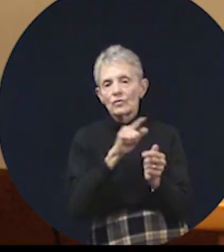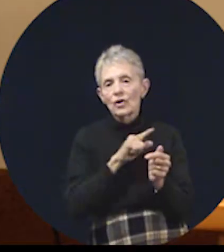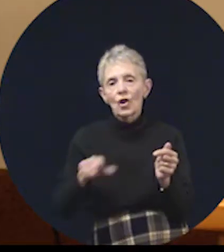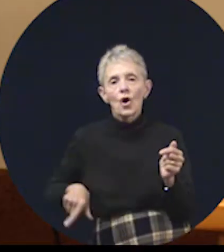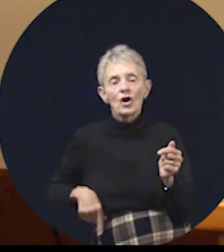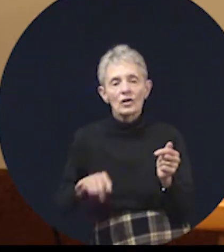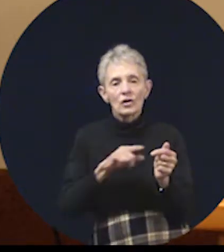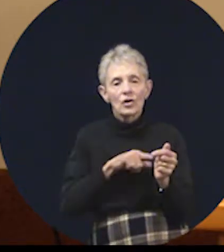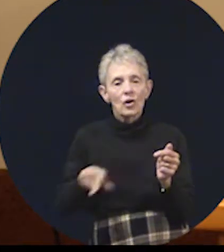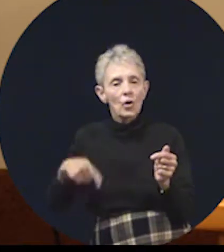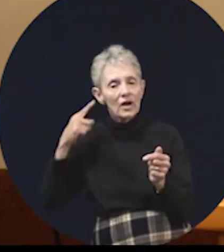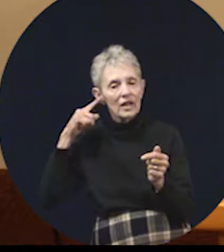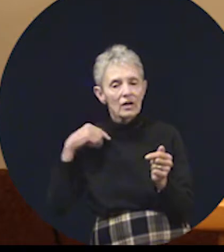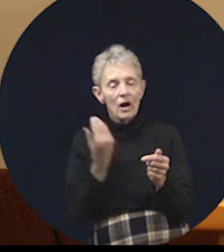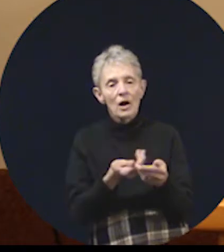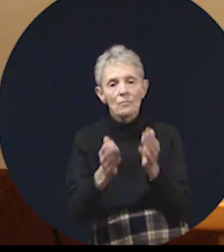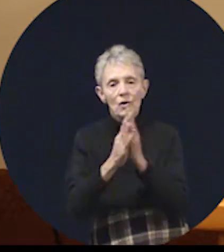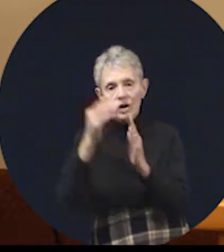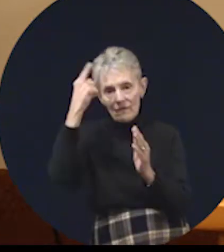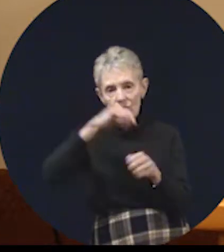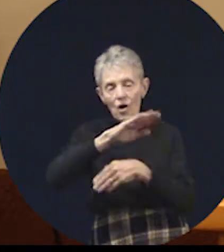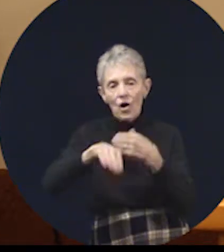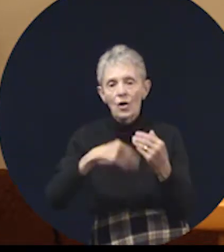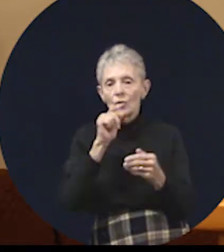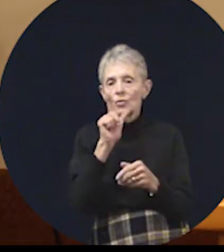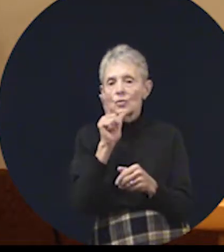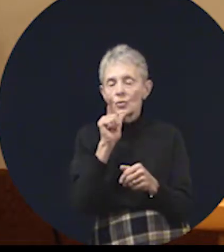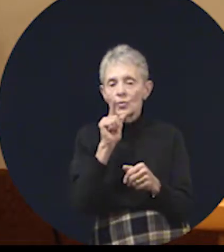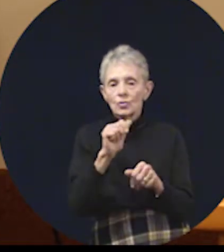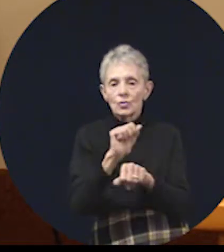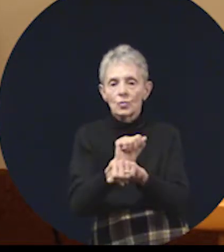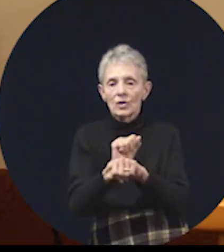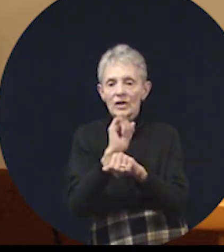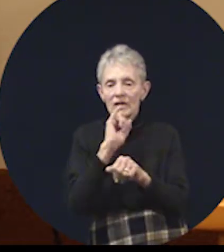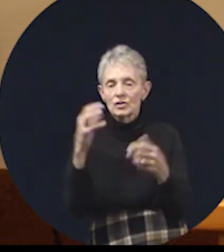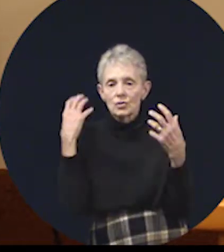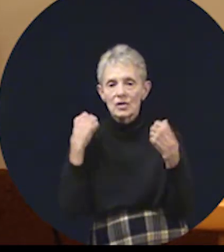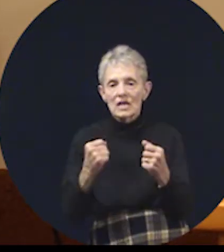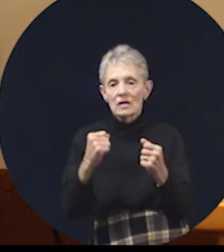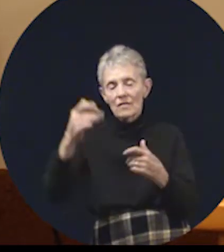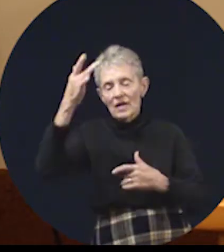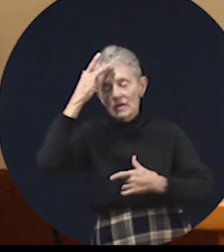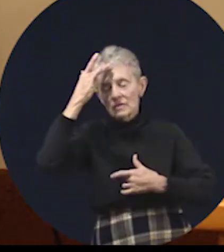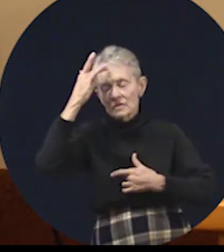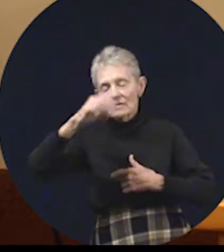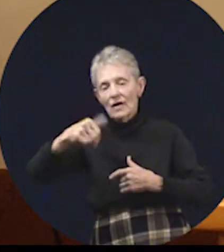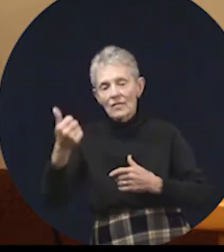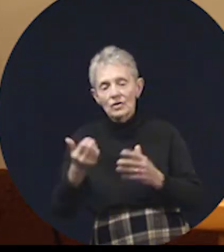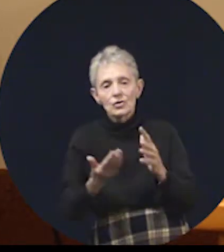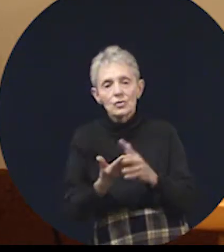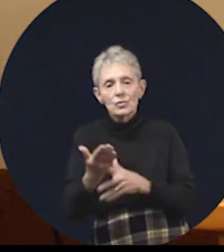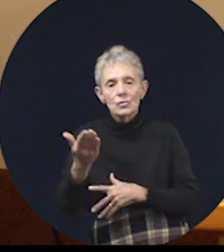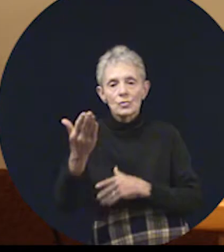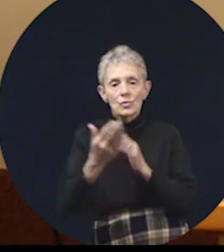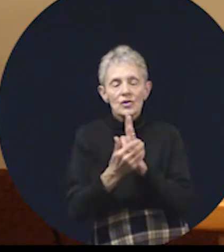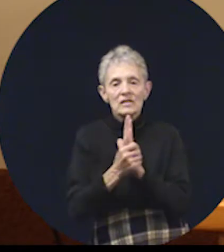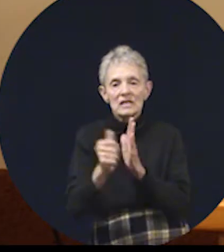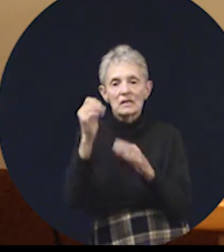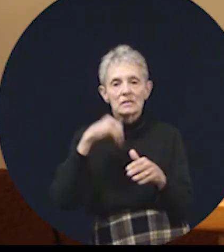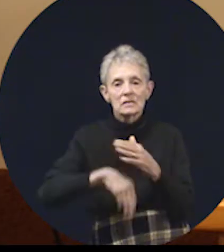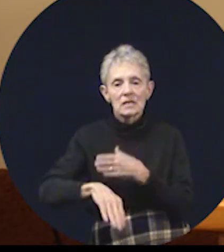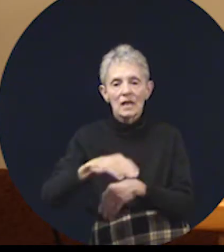prayer. For those whose work is to heal the illnesses of others through their skill in the